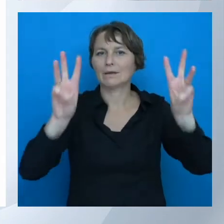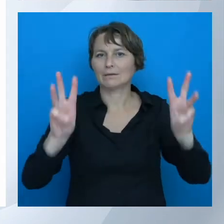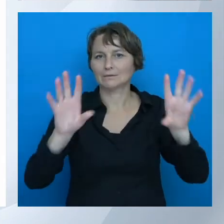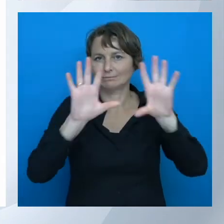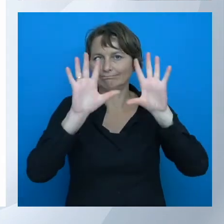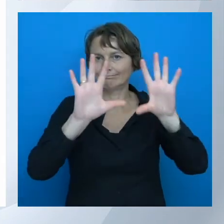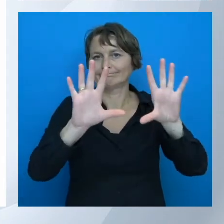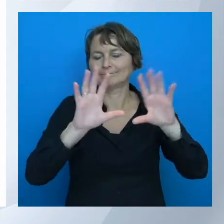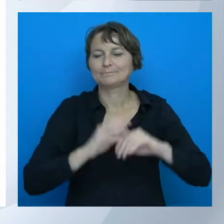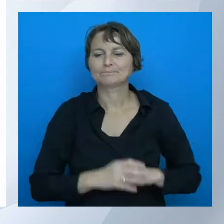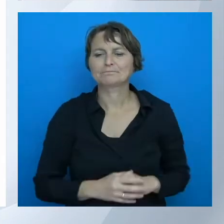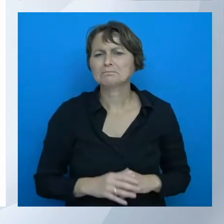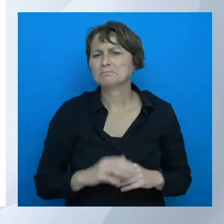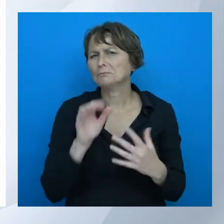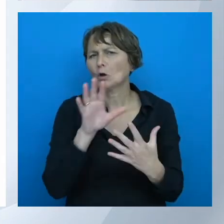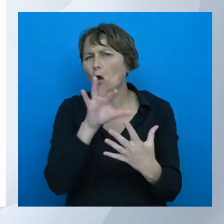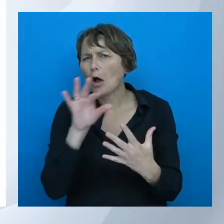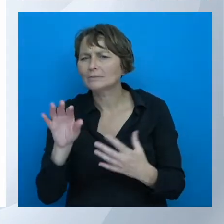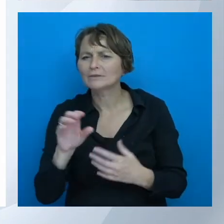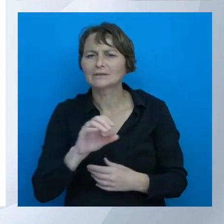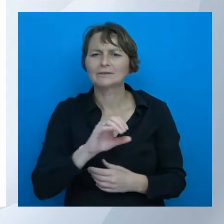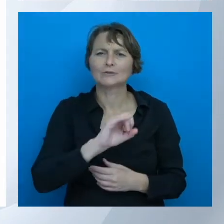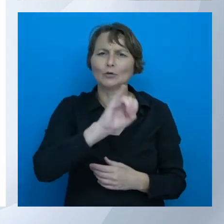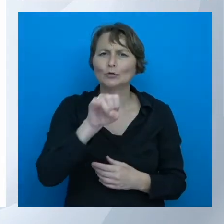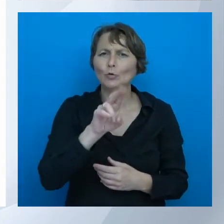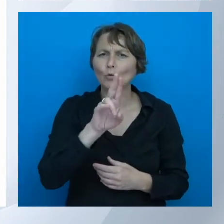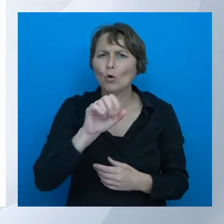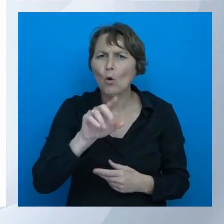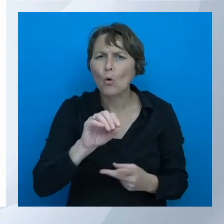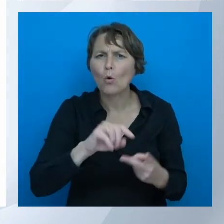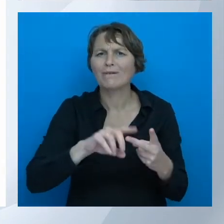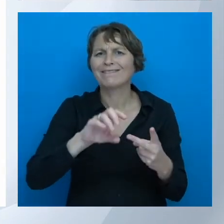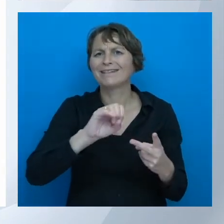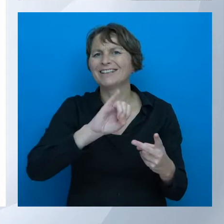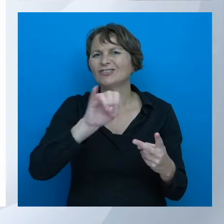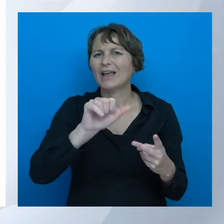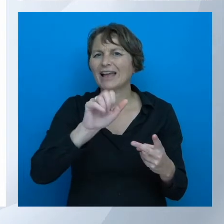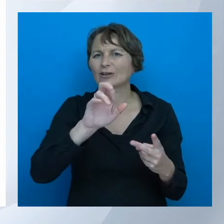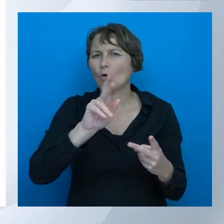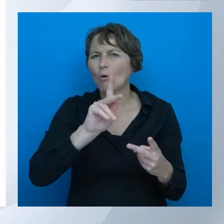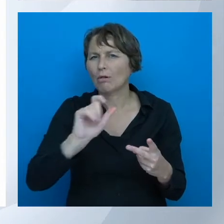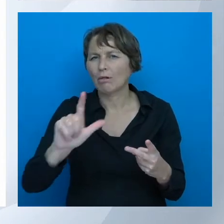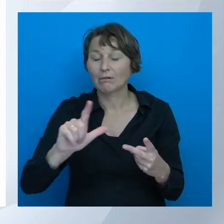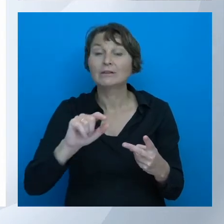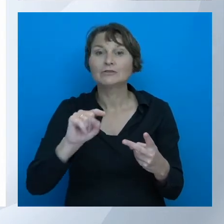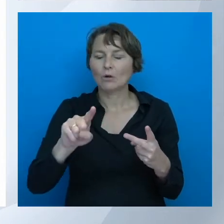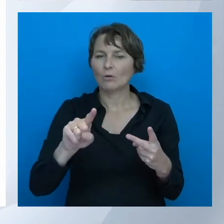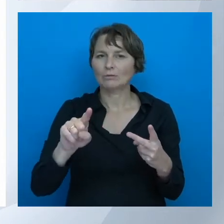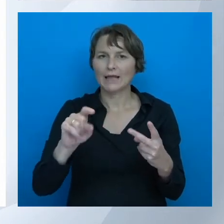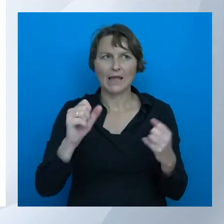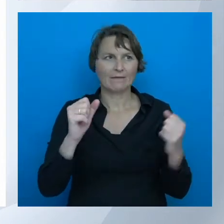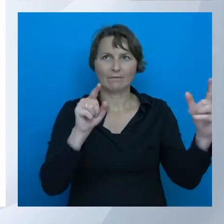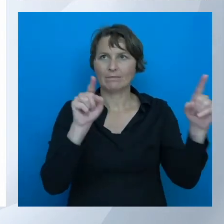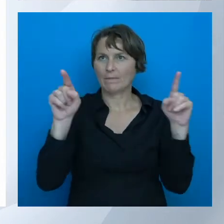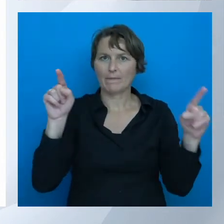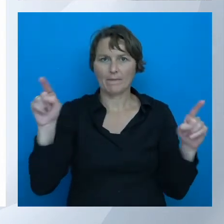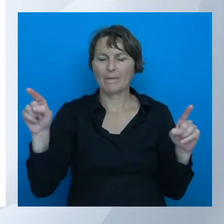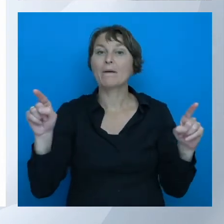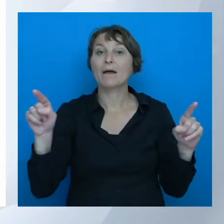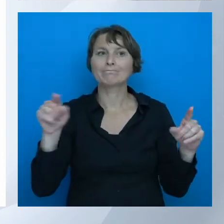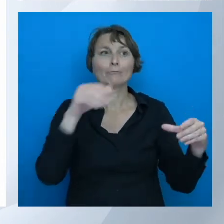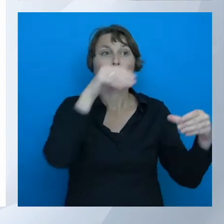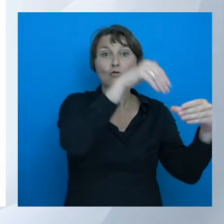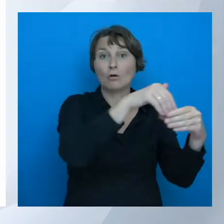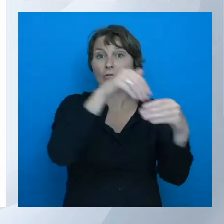options. You've got Hugo, you've got Jekyll, and what they all do, they all get that content and merge that with your template and get